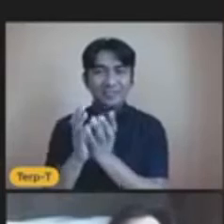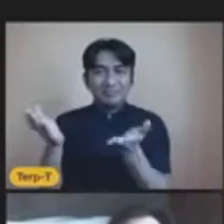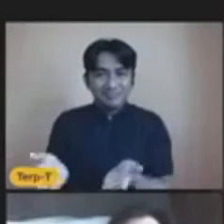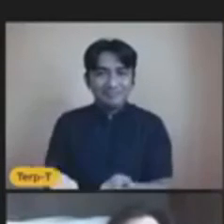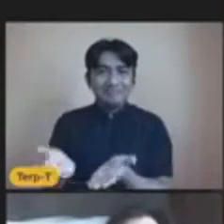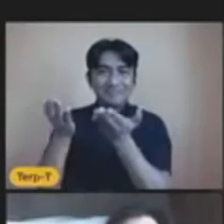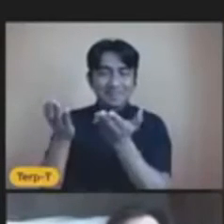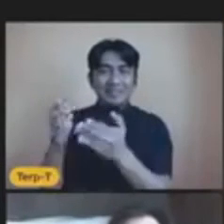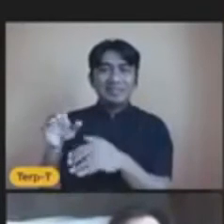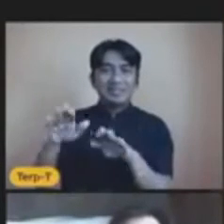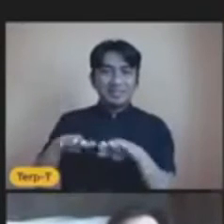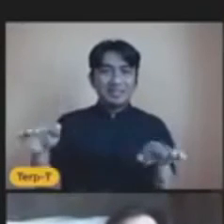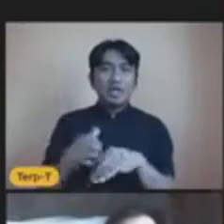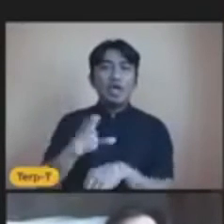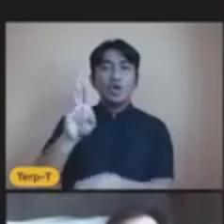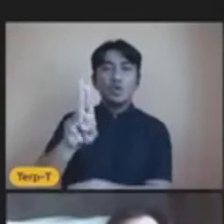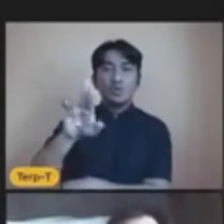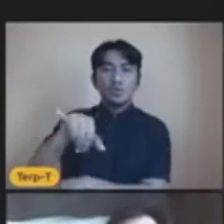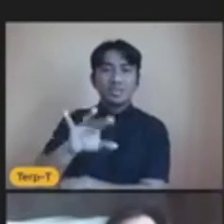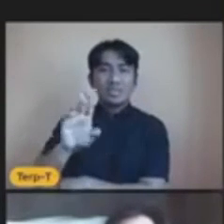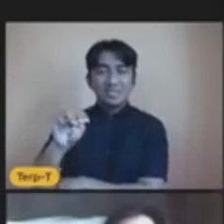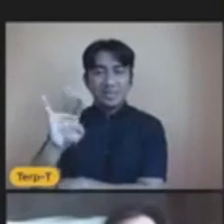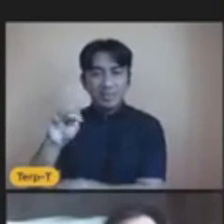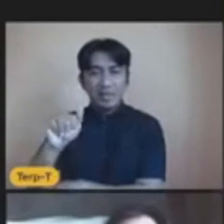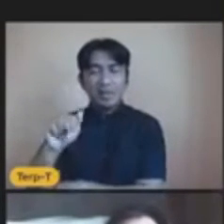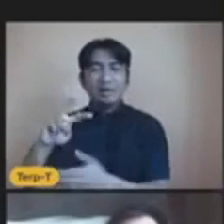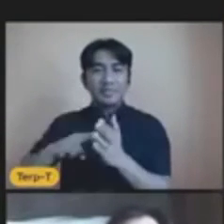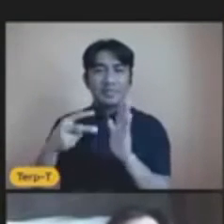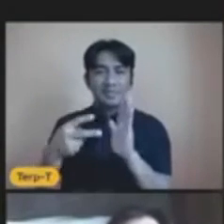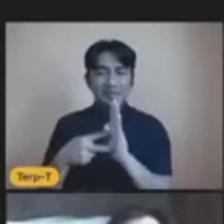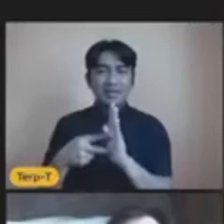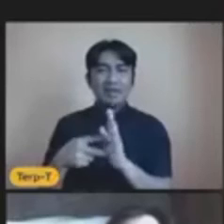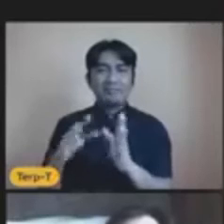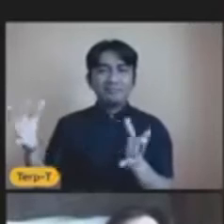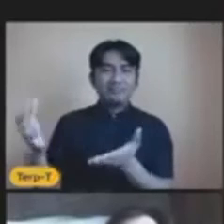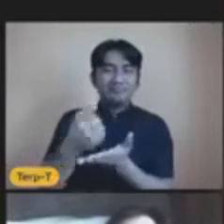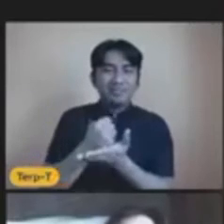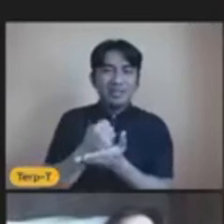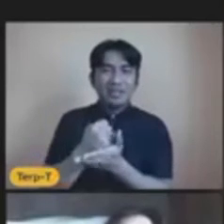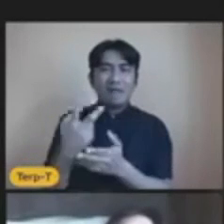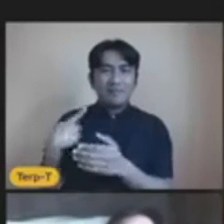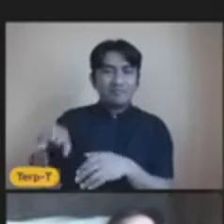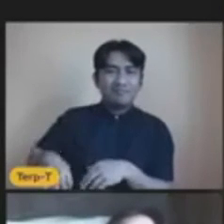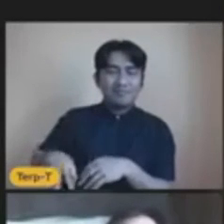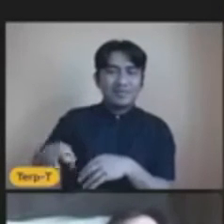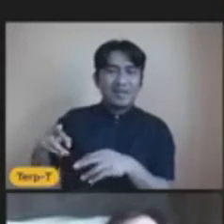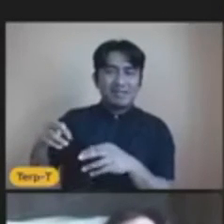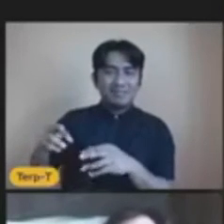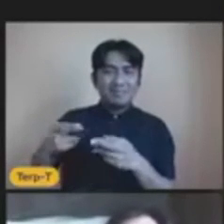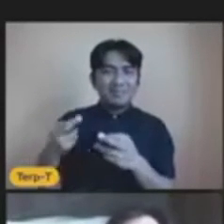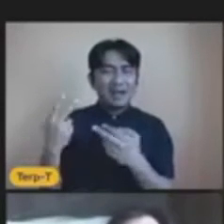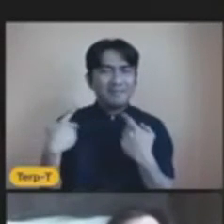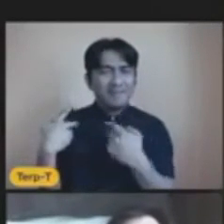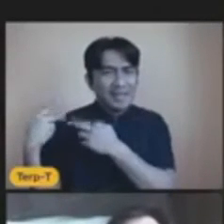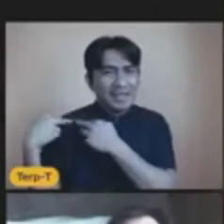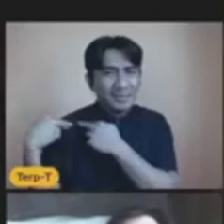is a Swahili word meaning collective work and responsibility. So, what we're gonna do to actually raise our